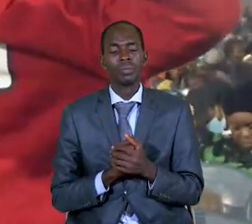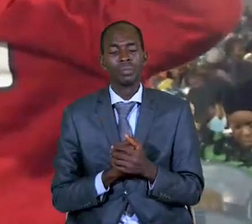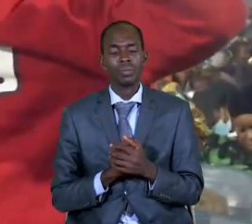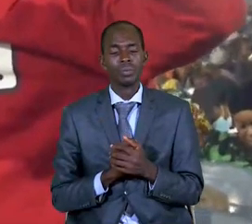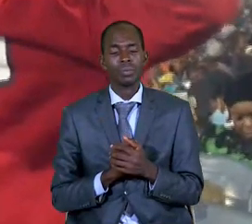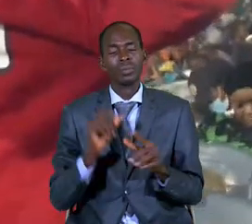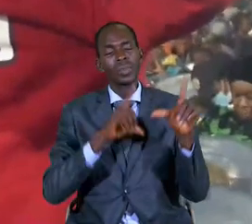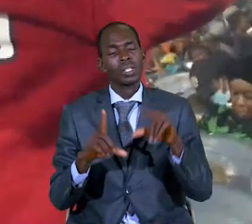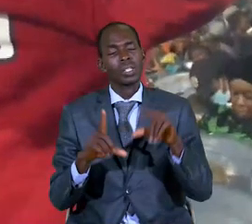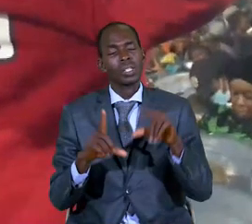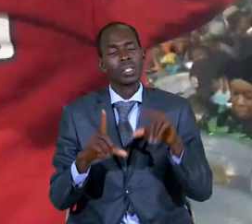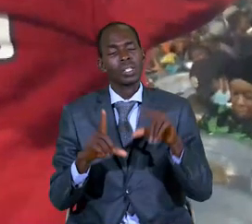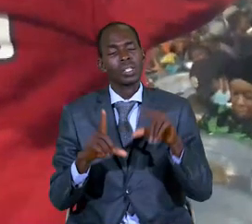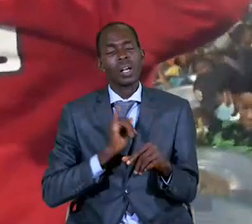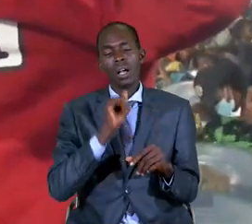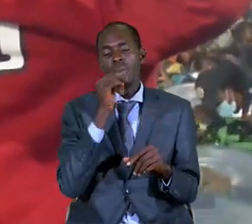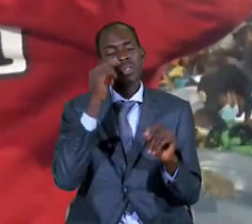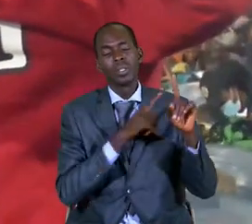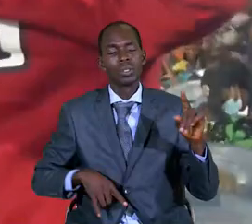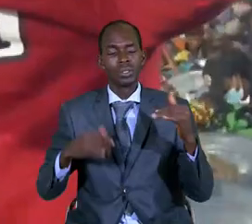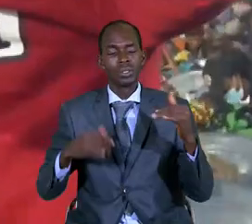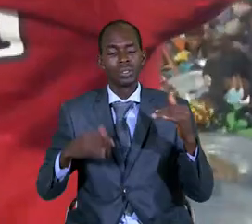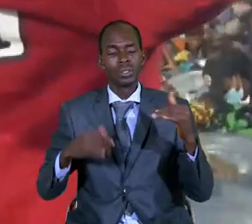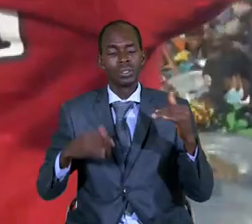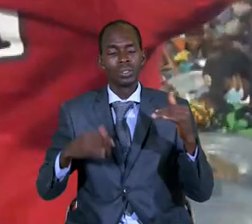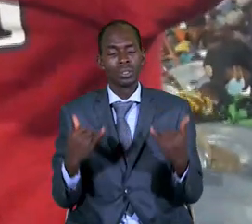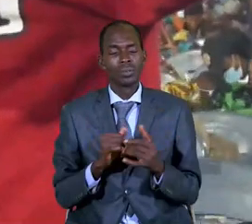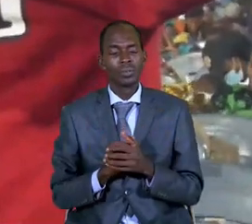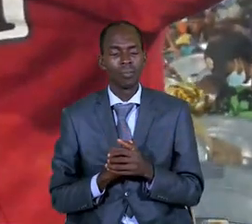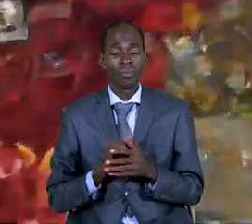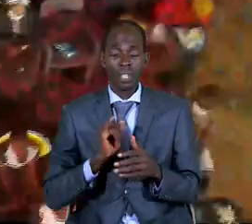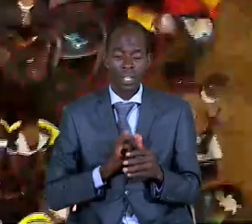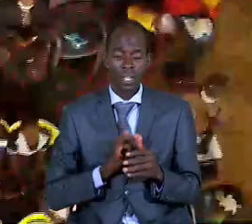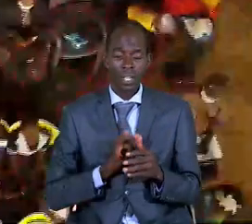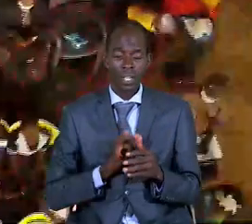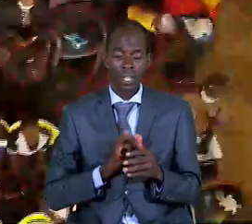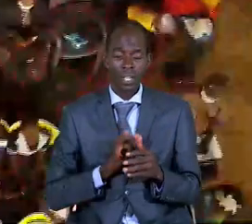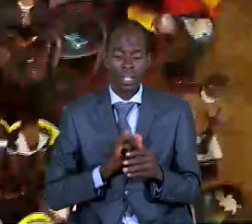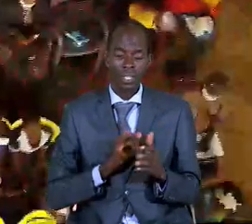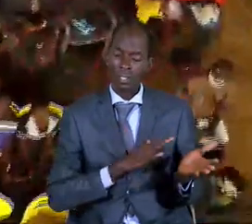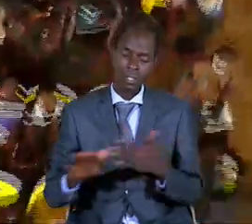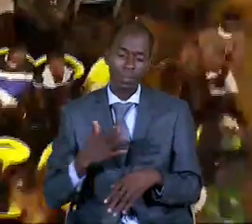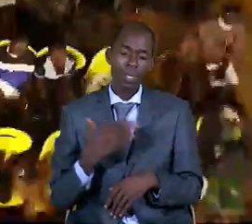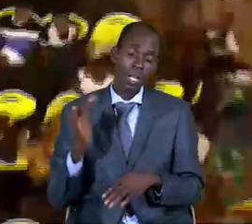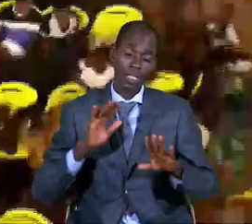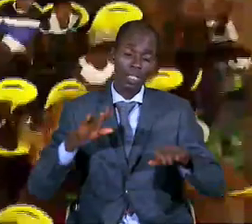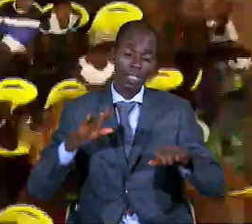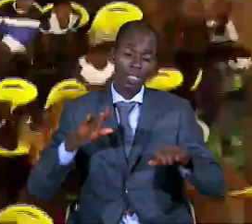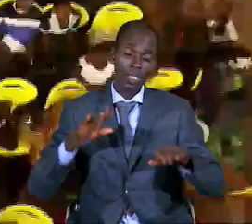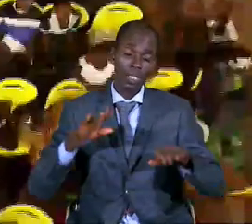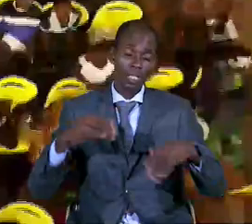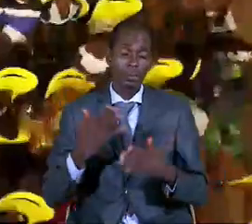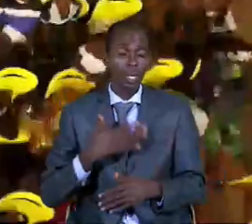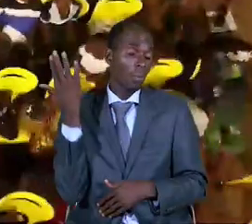I belong to the Lord now. I give my past, my present,